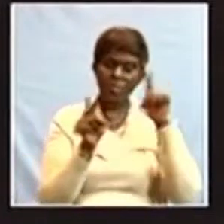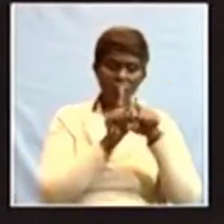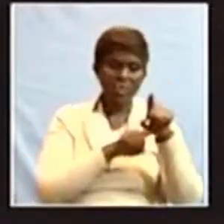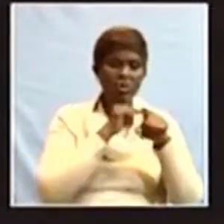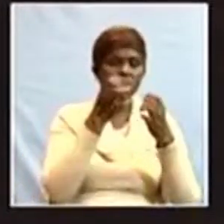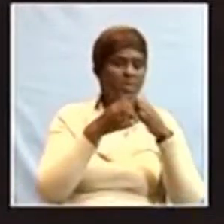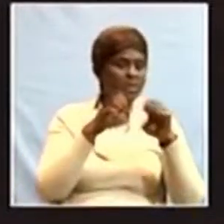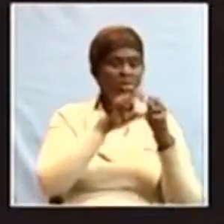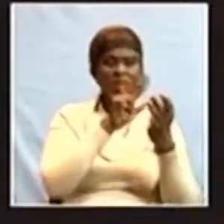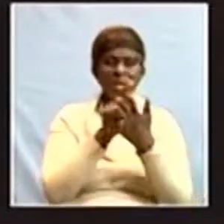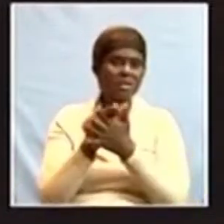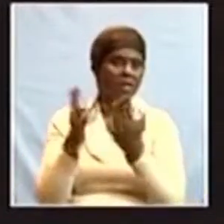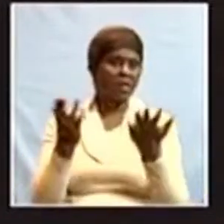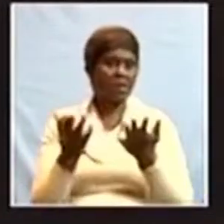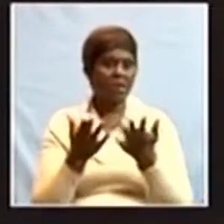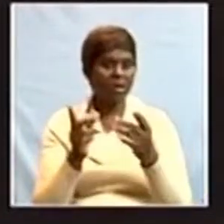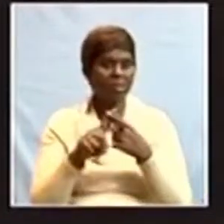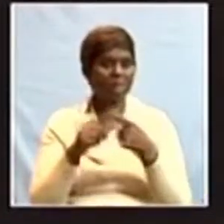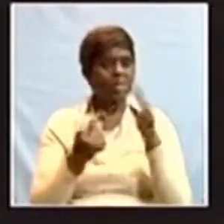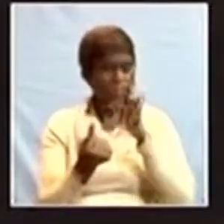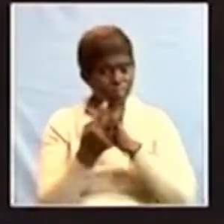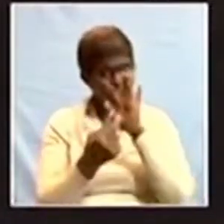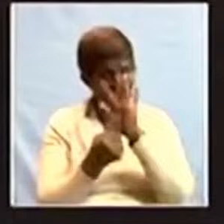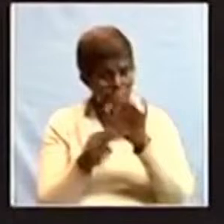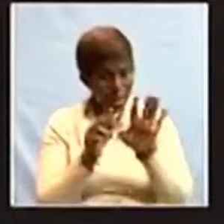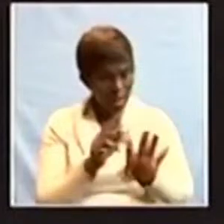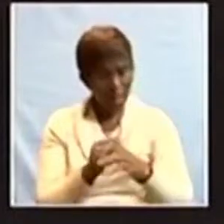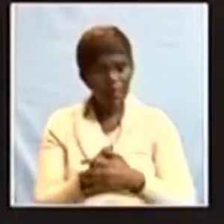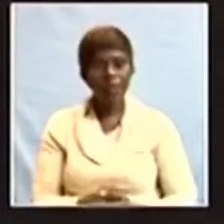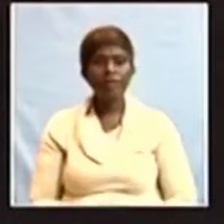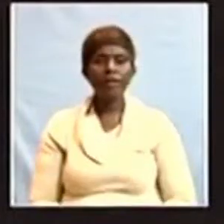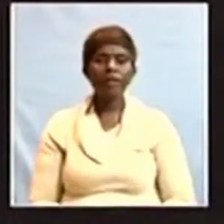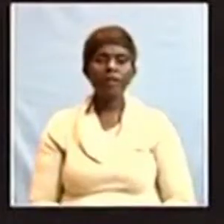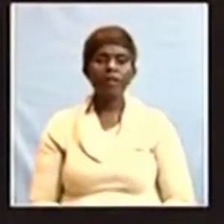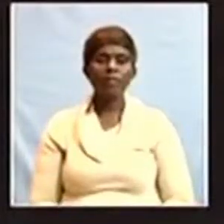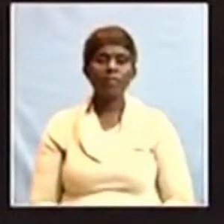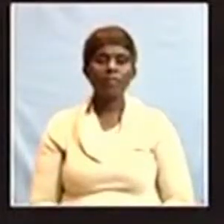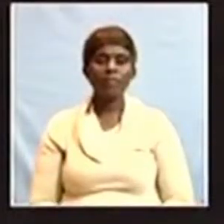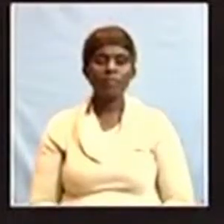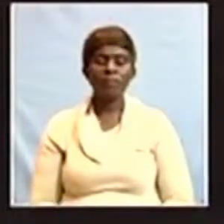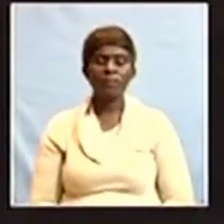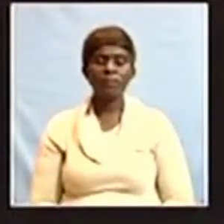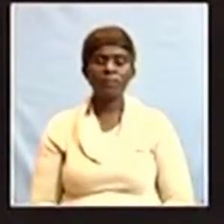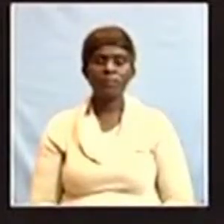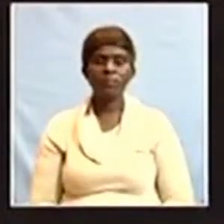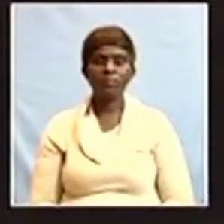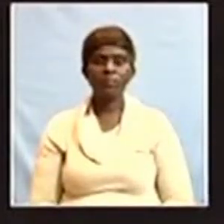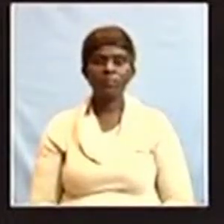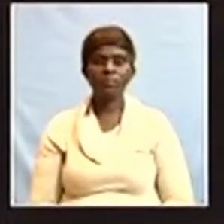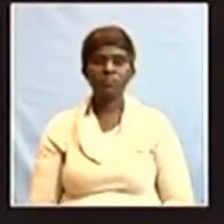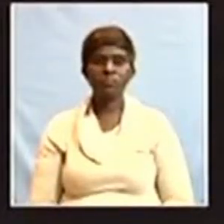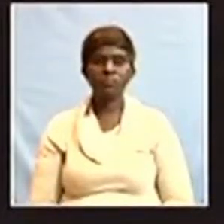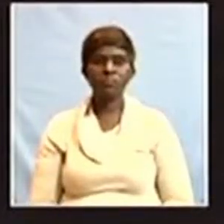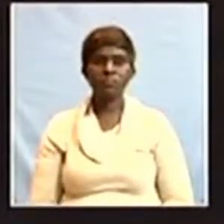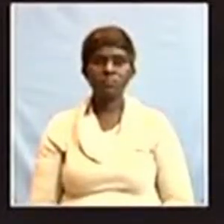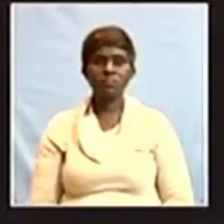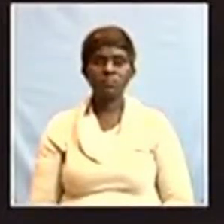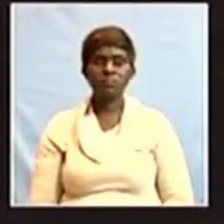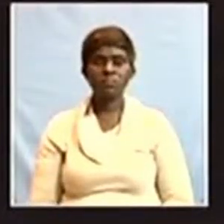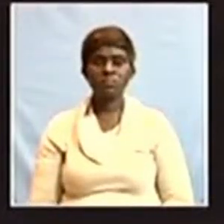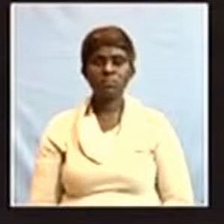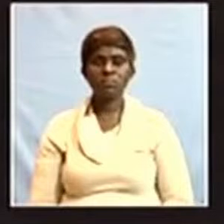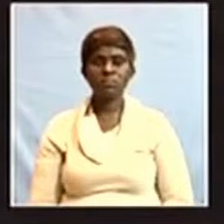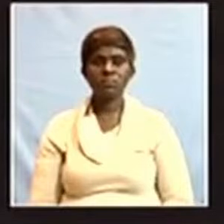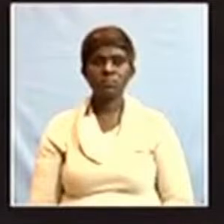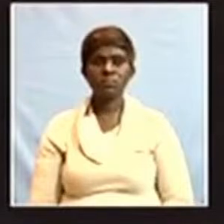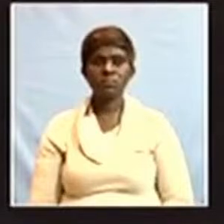sign. But they're appearing there. Yeah, they bring out the issue. No, it was asked and it was, I think,